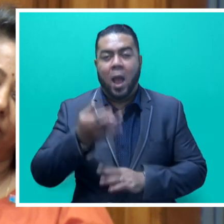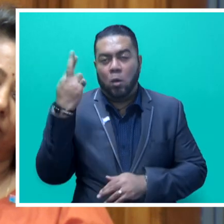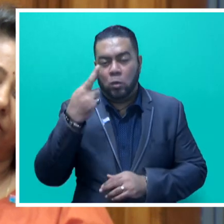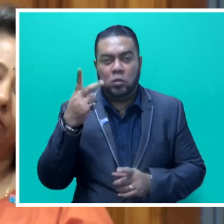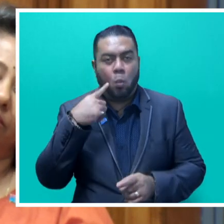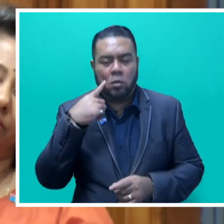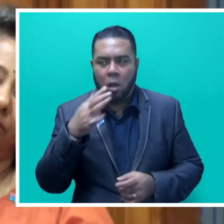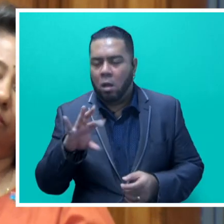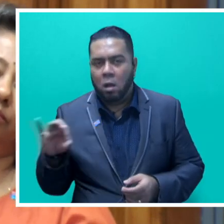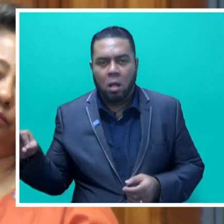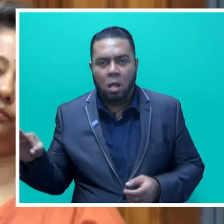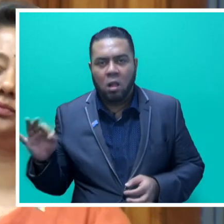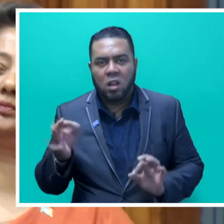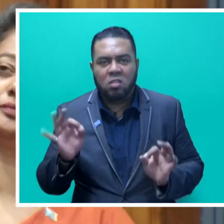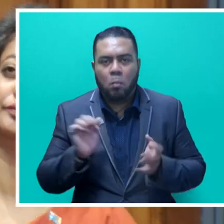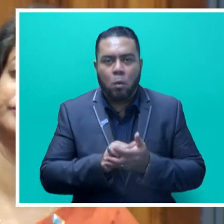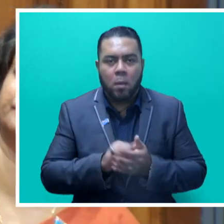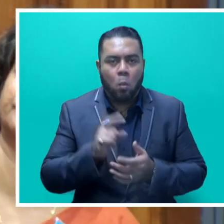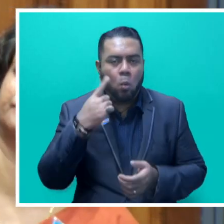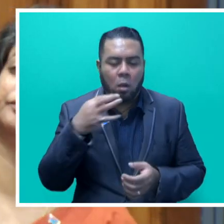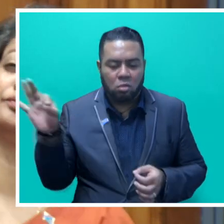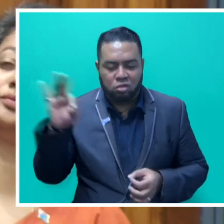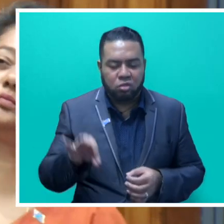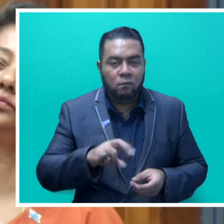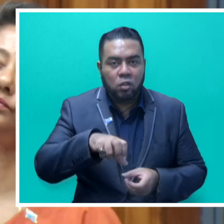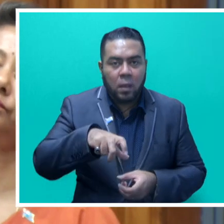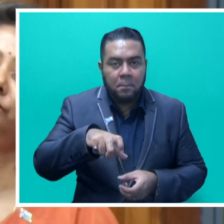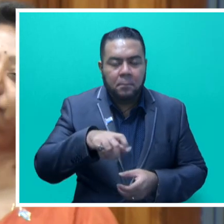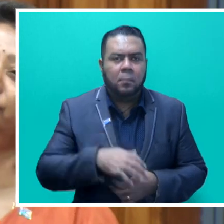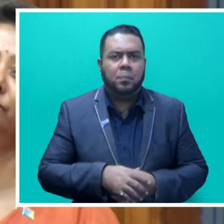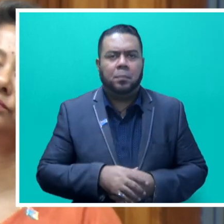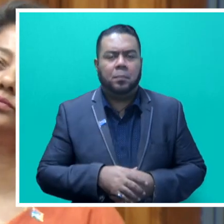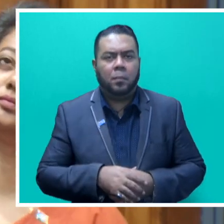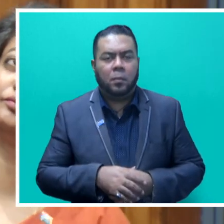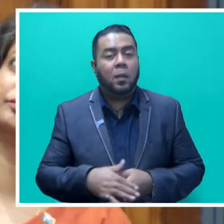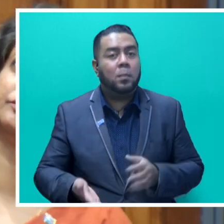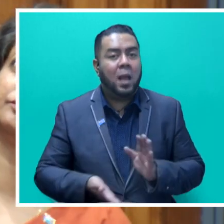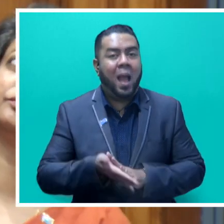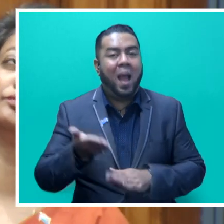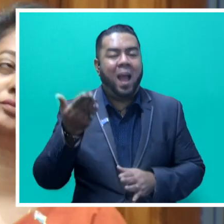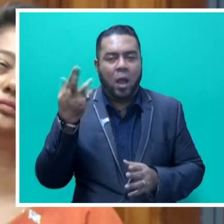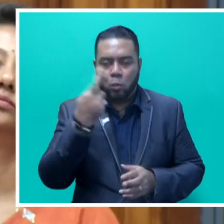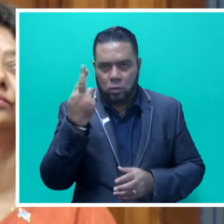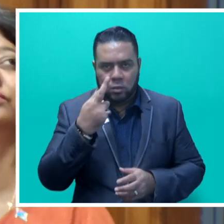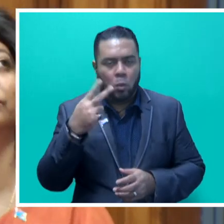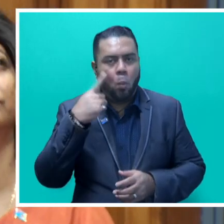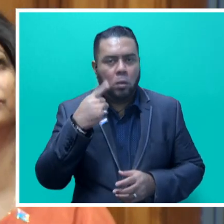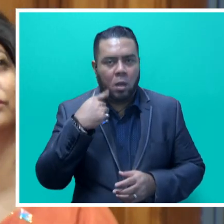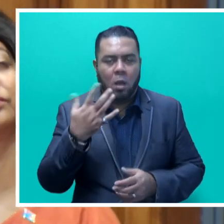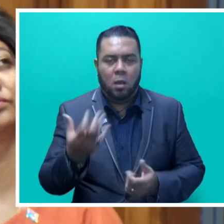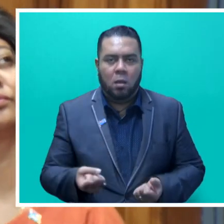sources. In addition, about 31% of rural households use high-risk sanitation in Fiji.